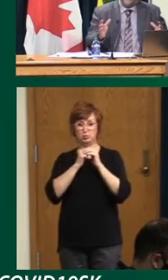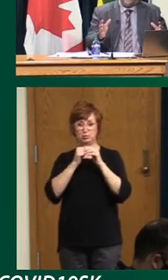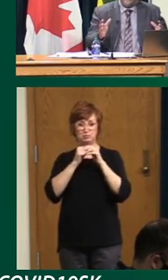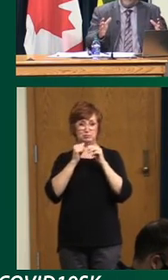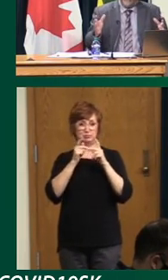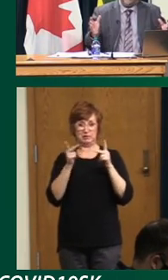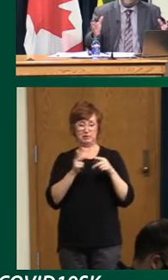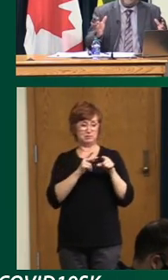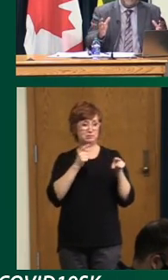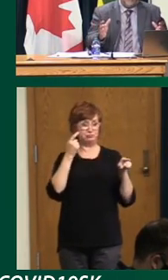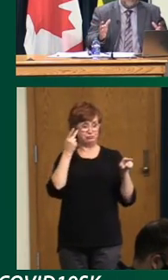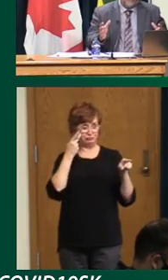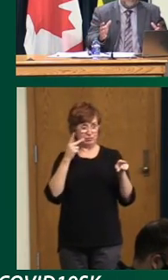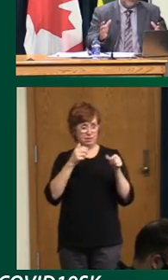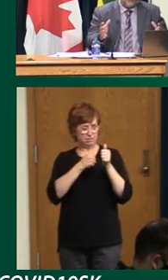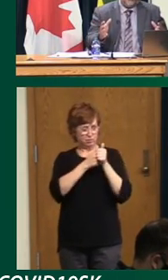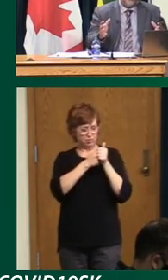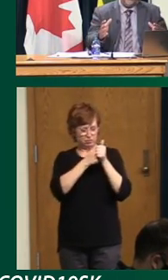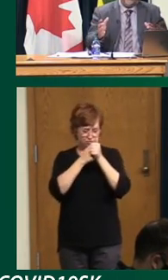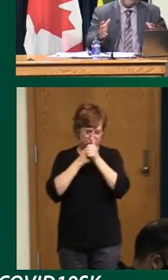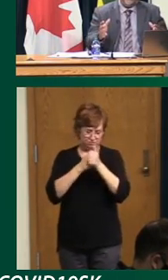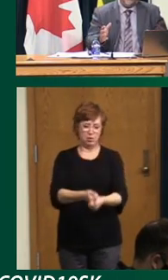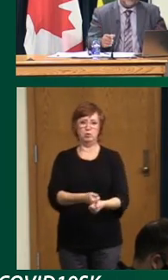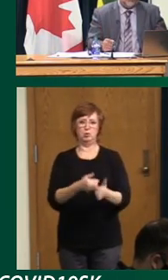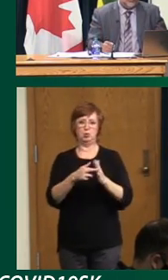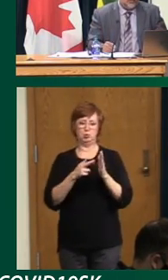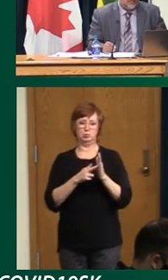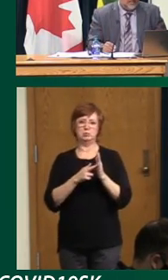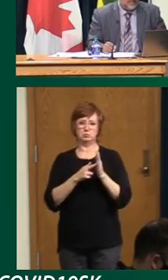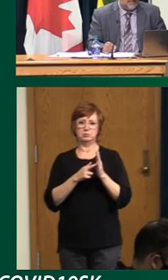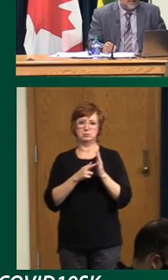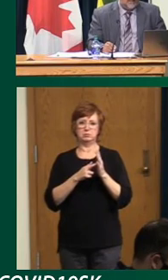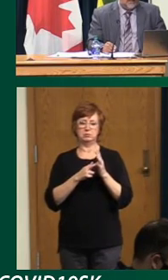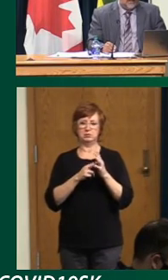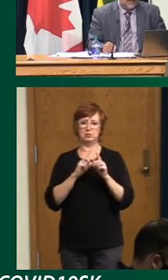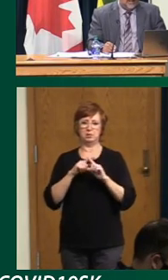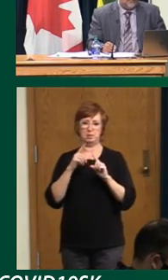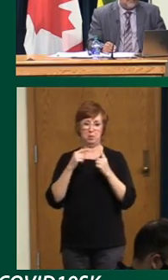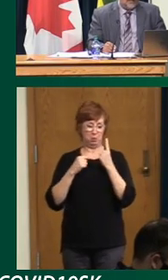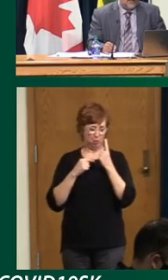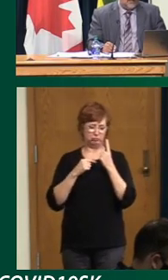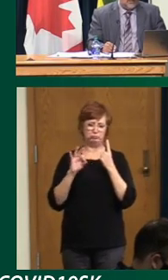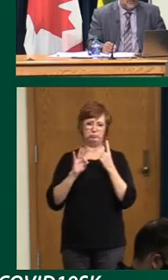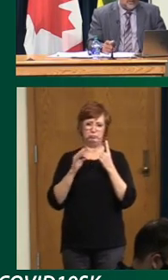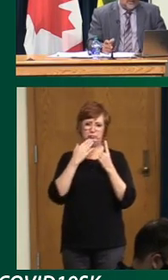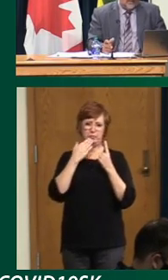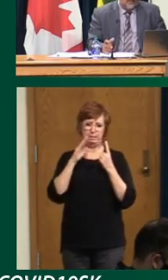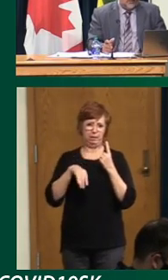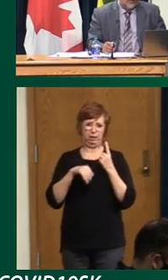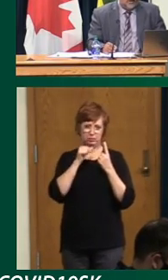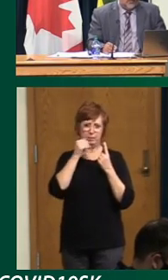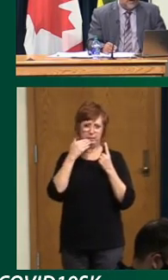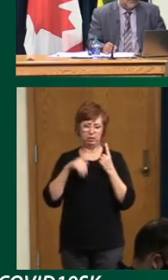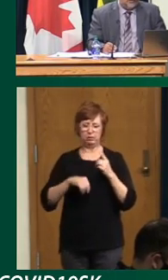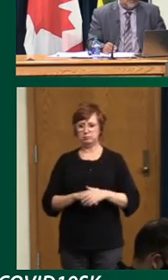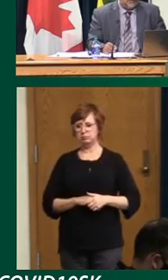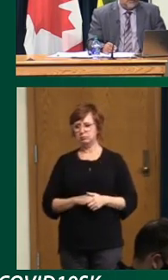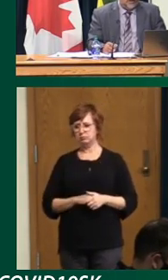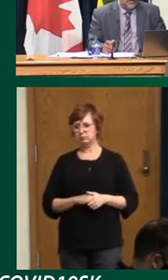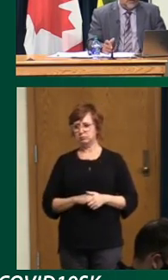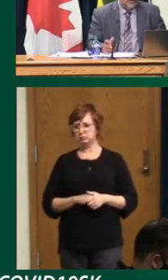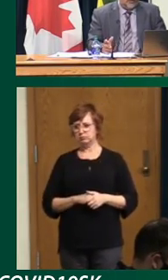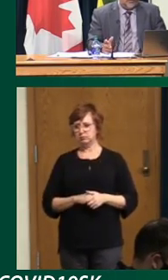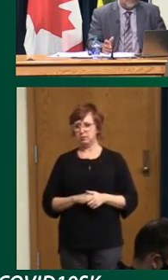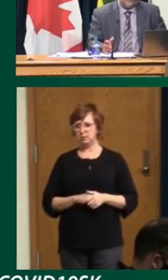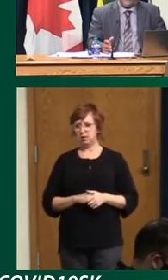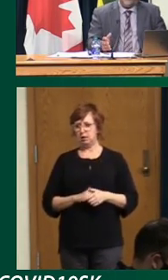contributing, cases, and through outbreaks we can see that the contribution is in every sector. So, events which may be